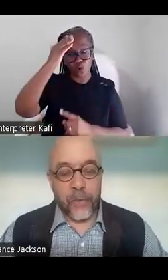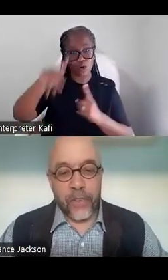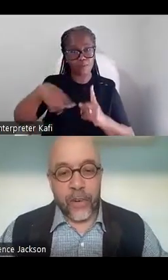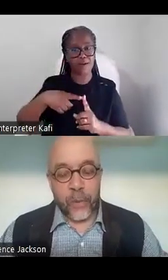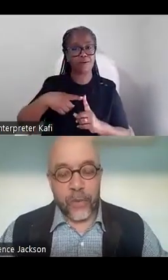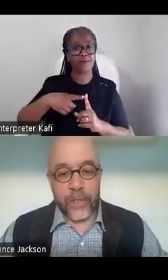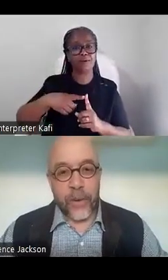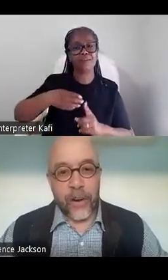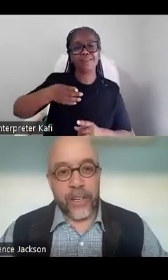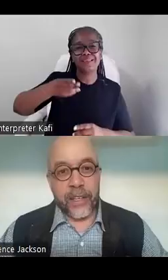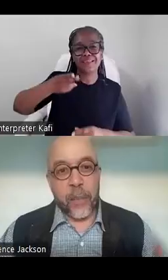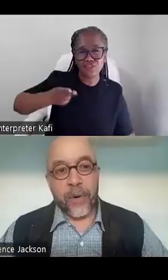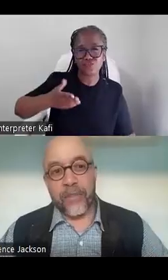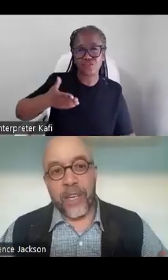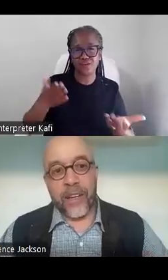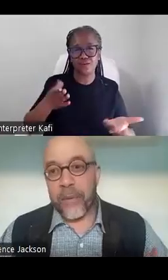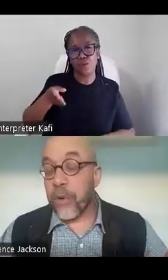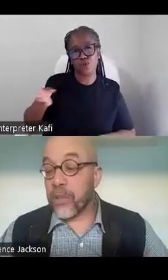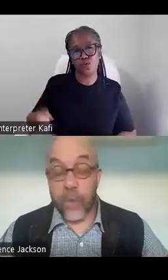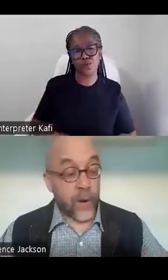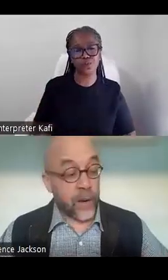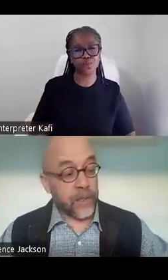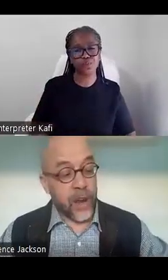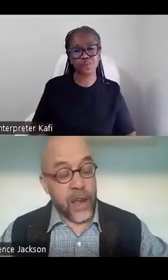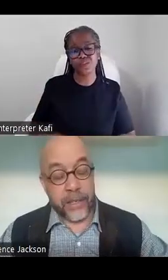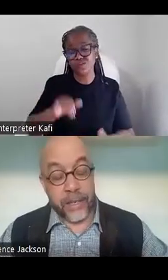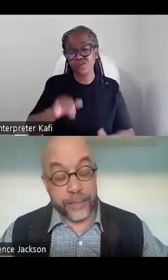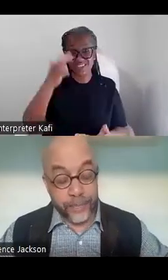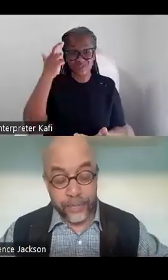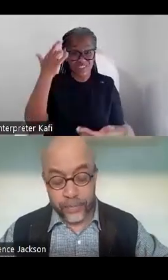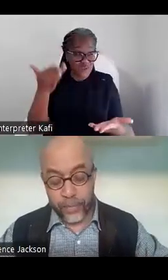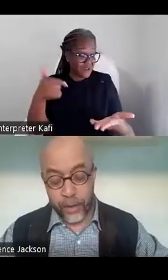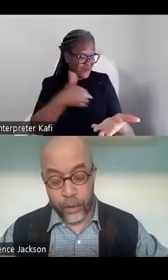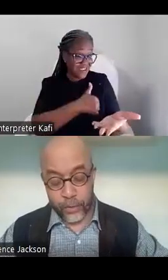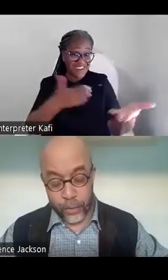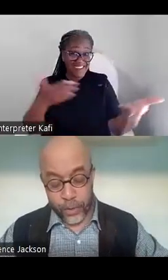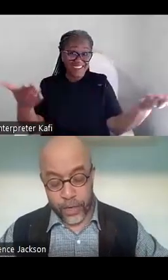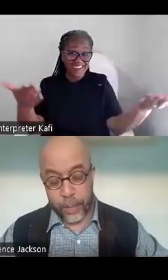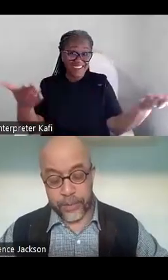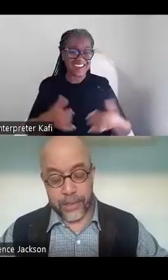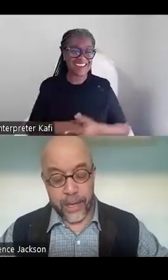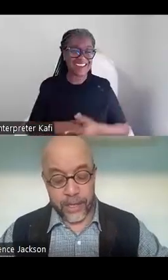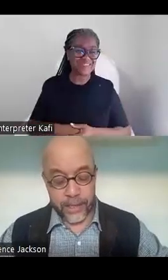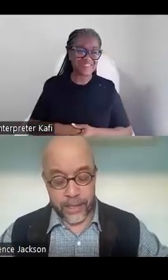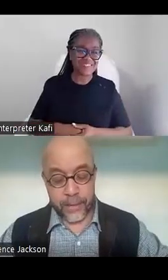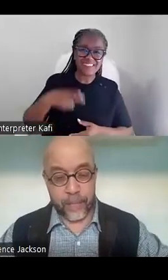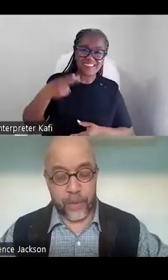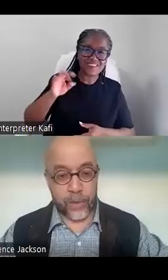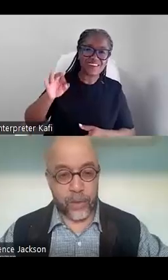So that's where we are today, the birth of jazz in Baltimore, and I'm going to try to kind of go through a couple of